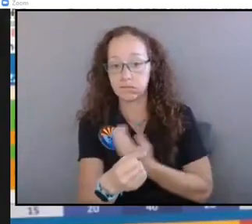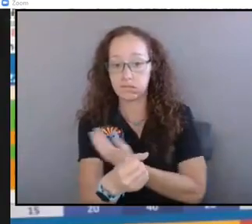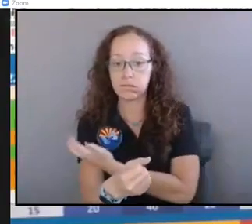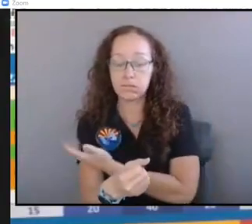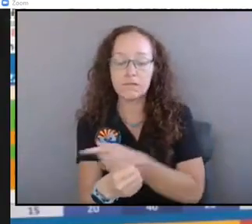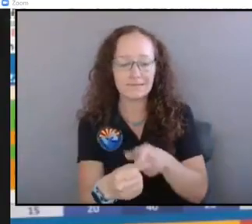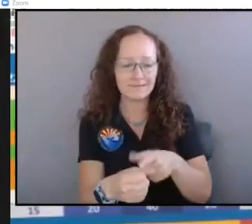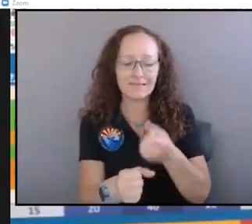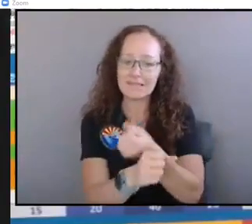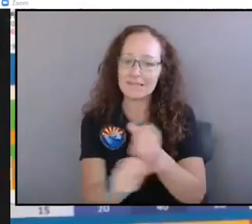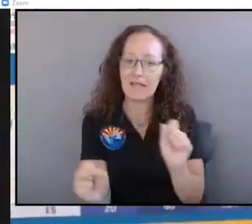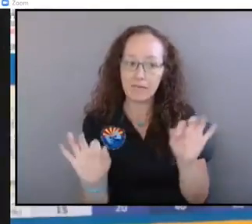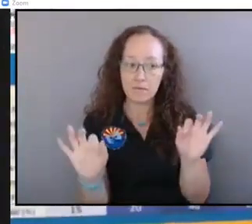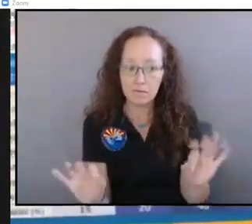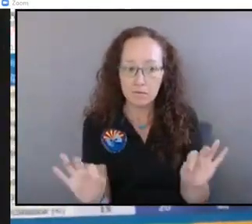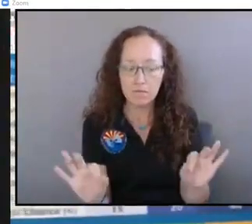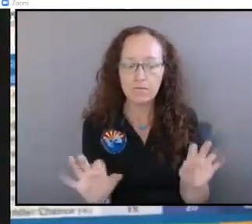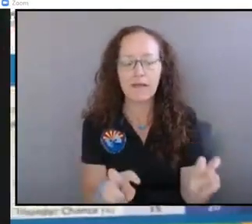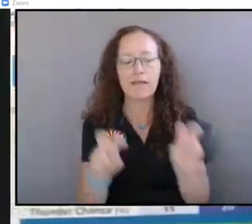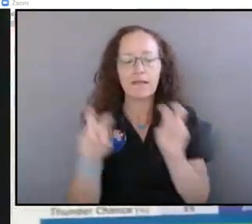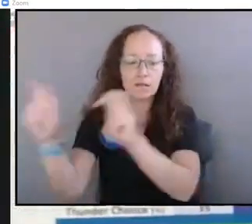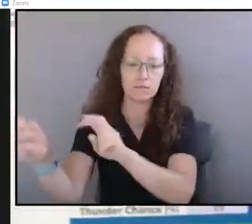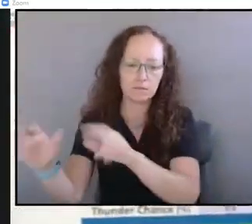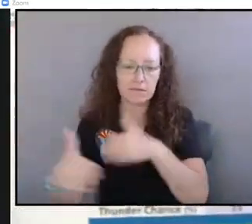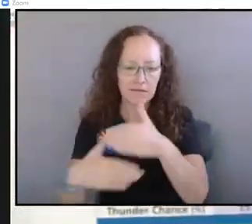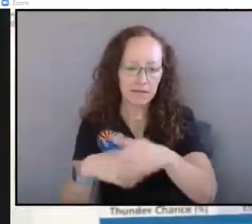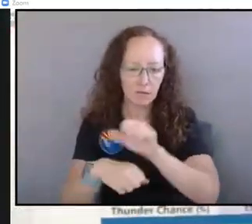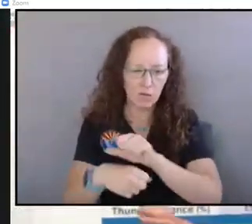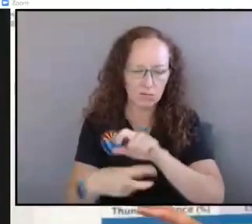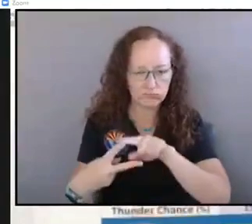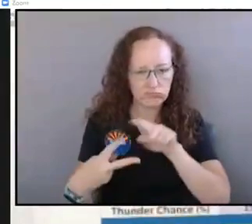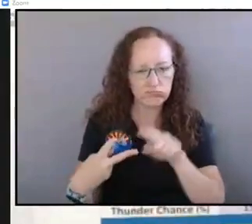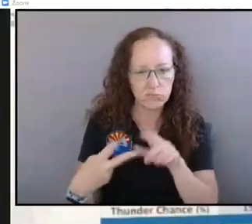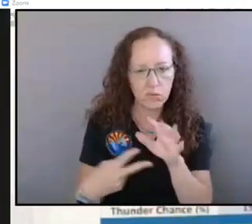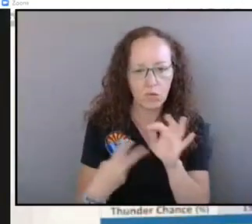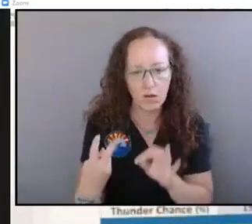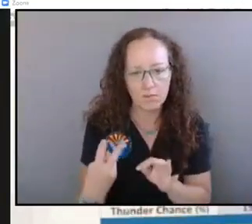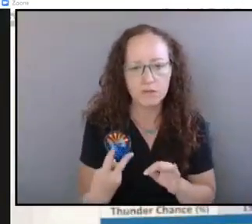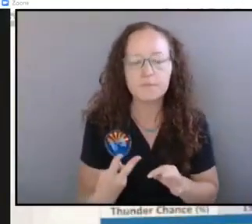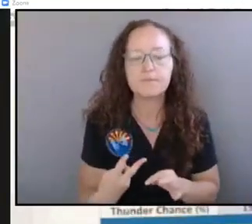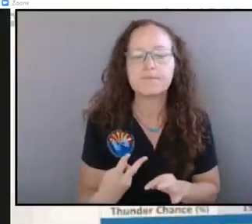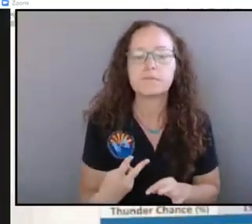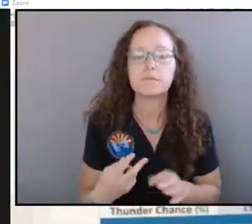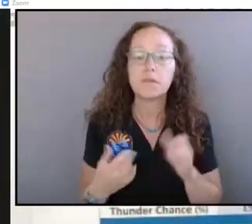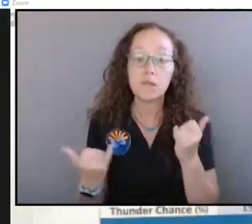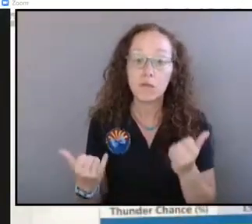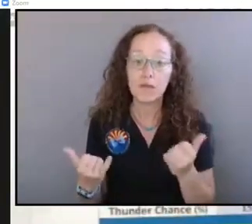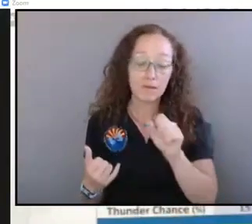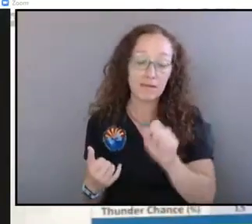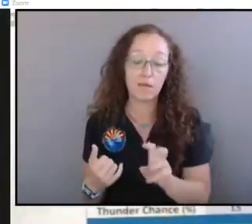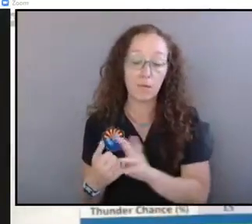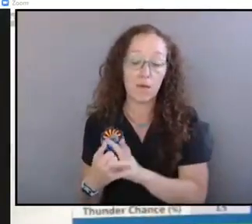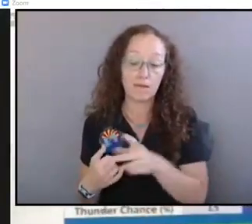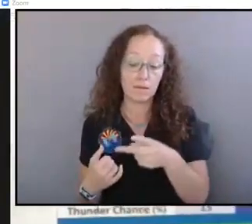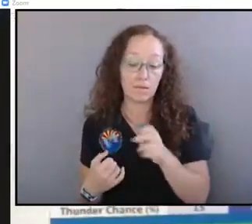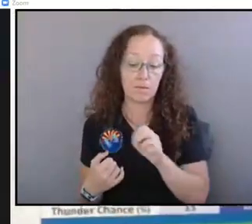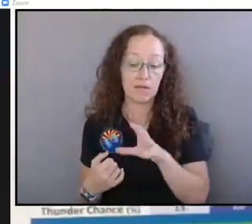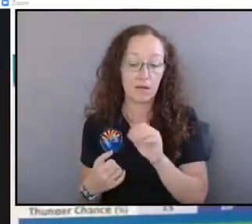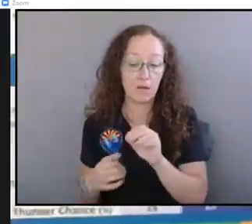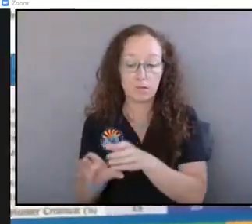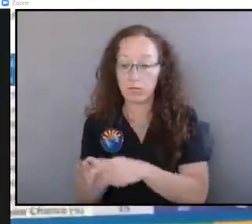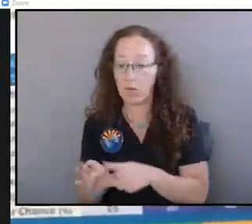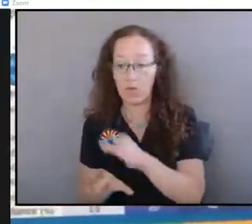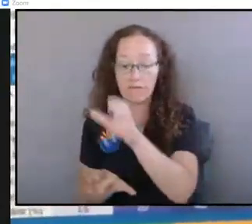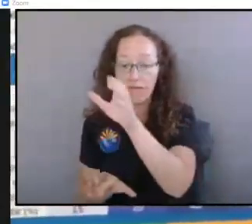iteration of structure defense. Now, in particular, down the southwest, the Pecos Corridor, everything in lower and upper Colonus